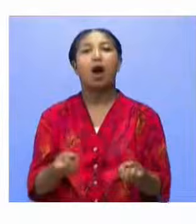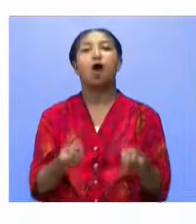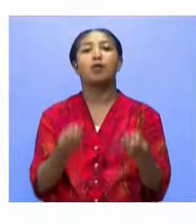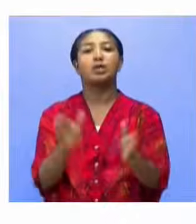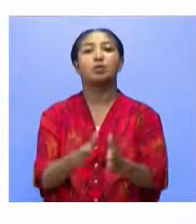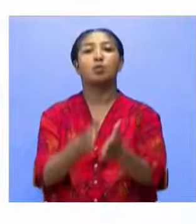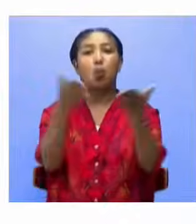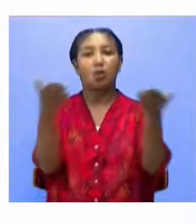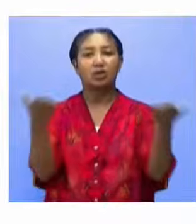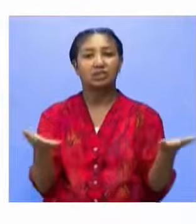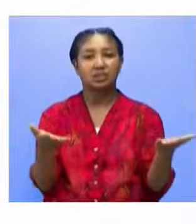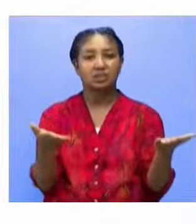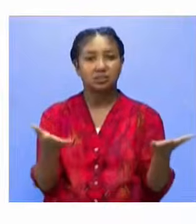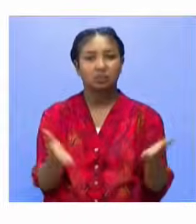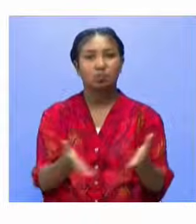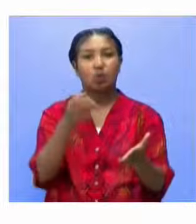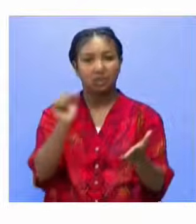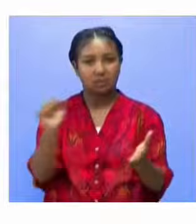books